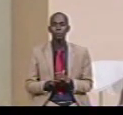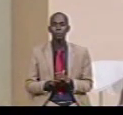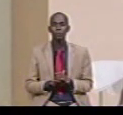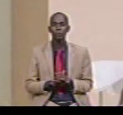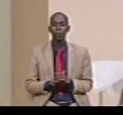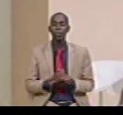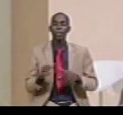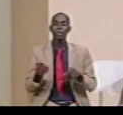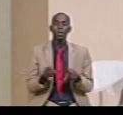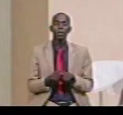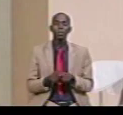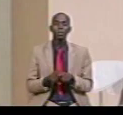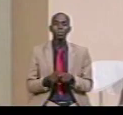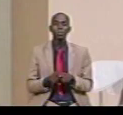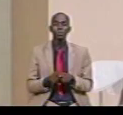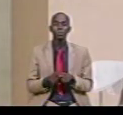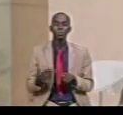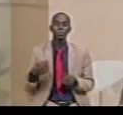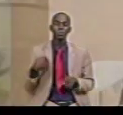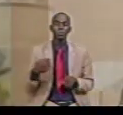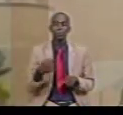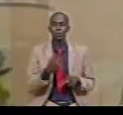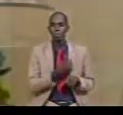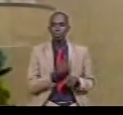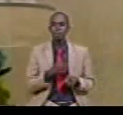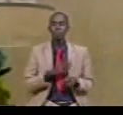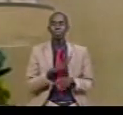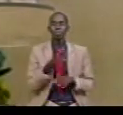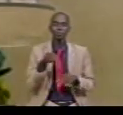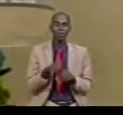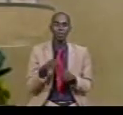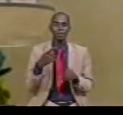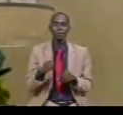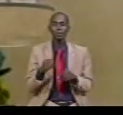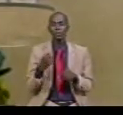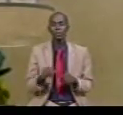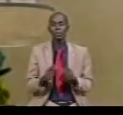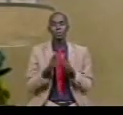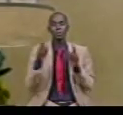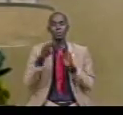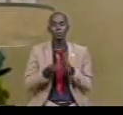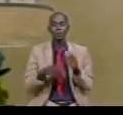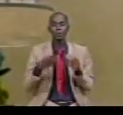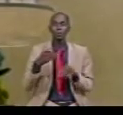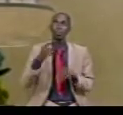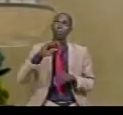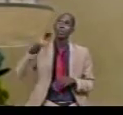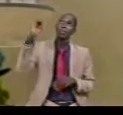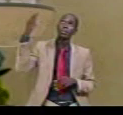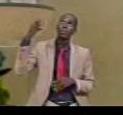As we bask in the euphoria of the grace God has lavished on this